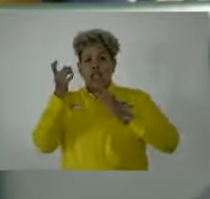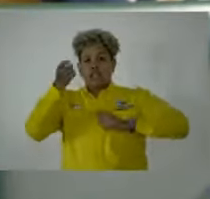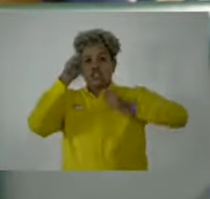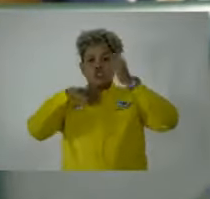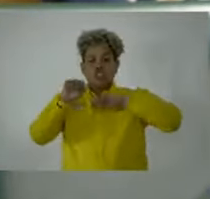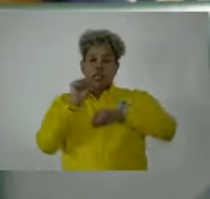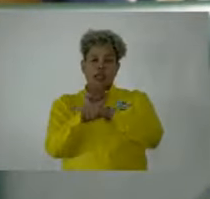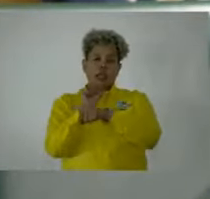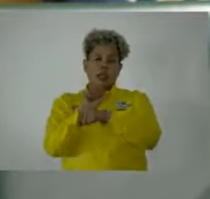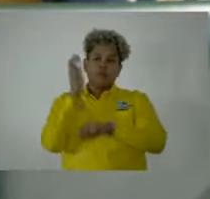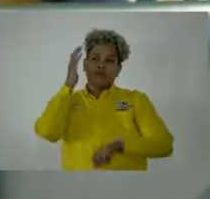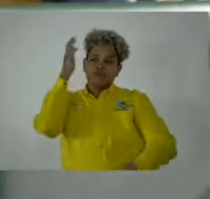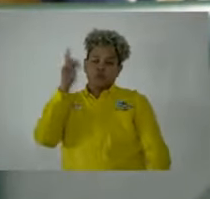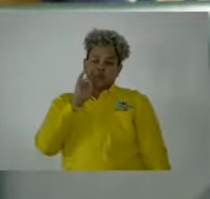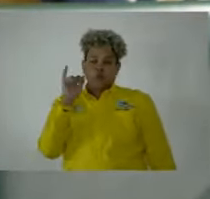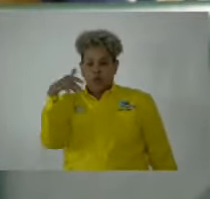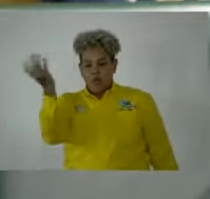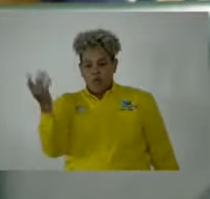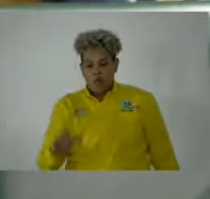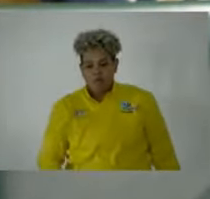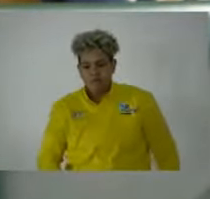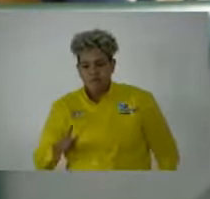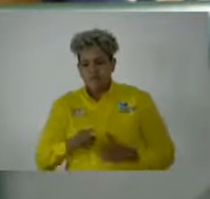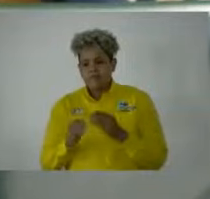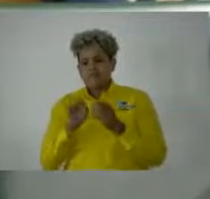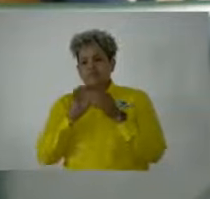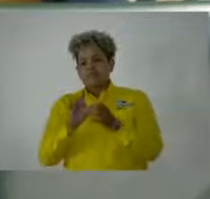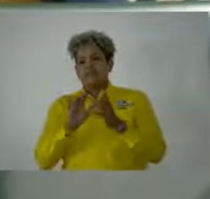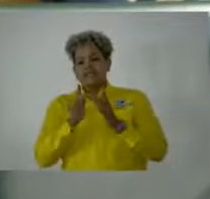reshape the labor market. And the issue